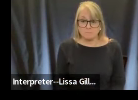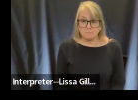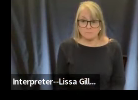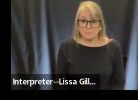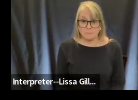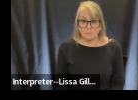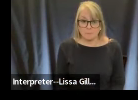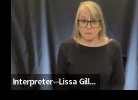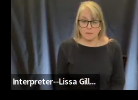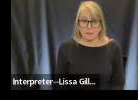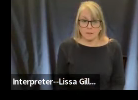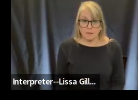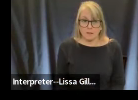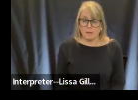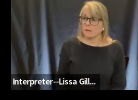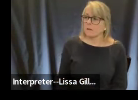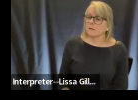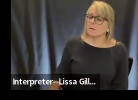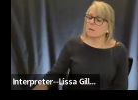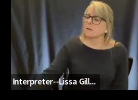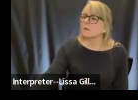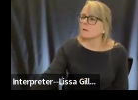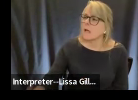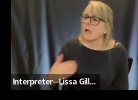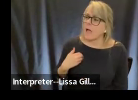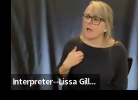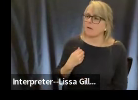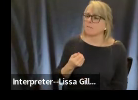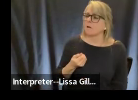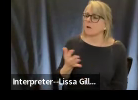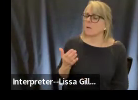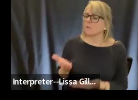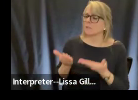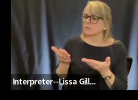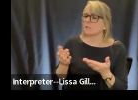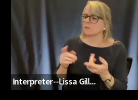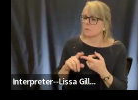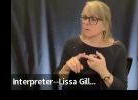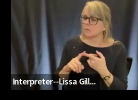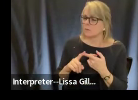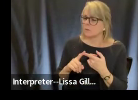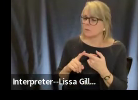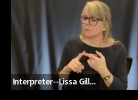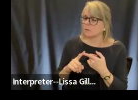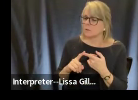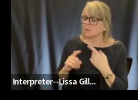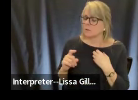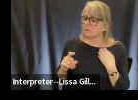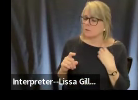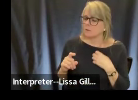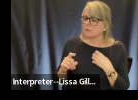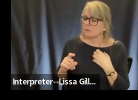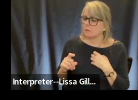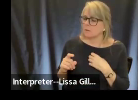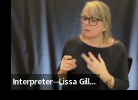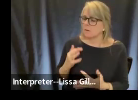And Karen Scallon just put a couple of suggestions. So one was fire ladders for second story or raised homes, and they're